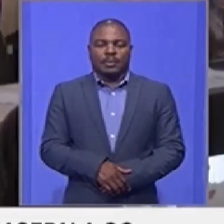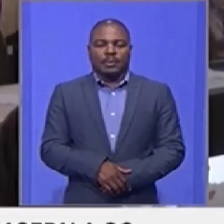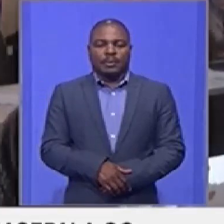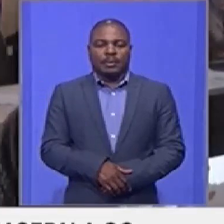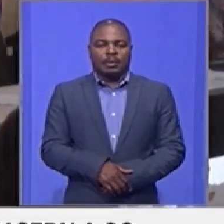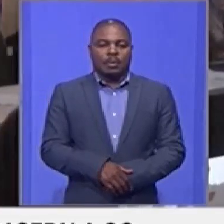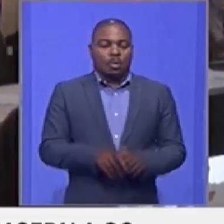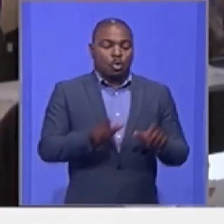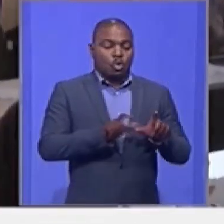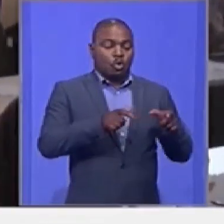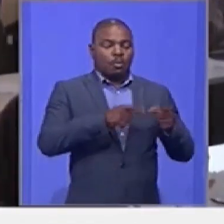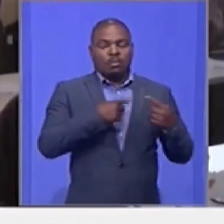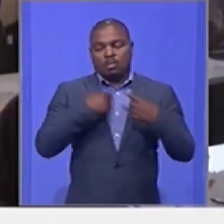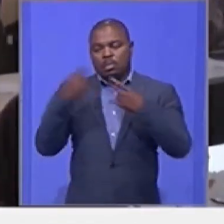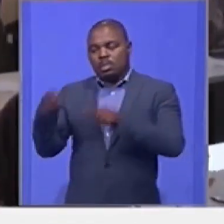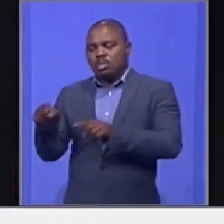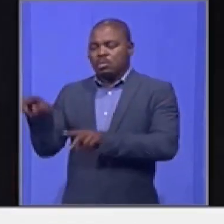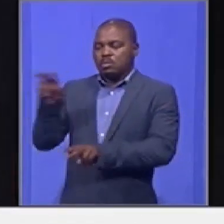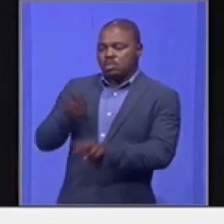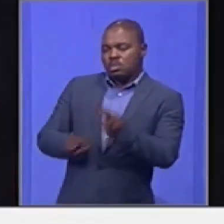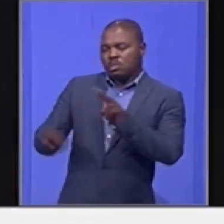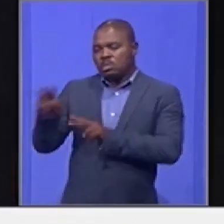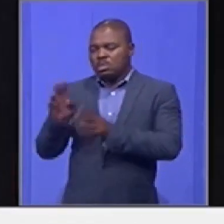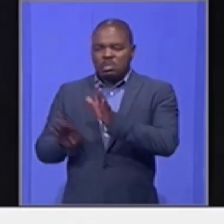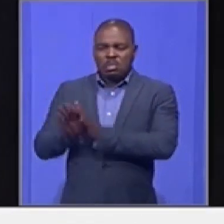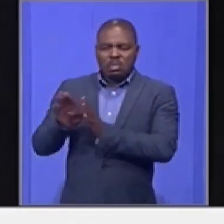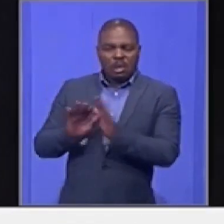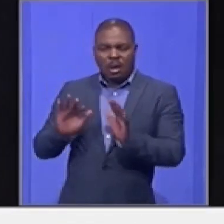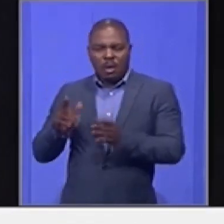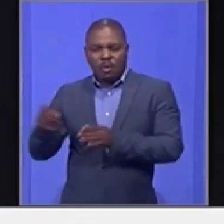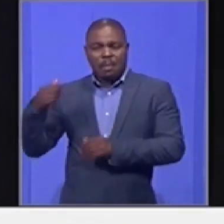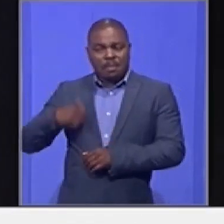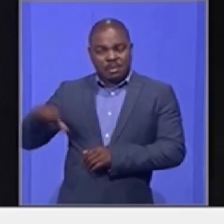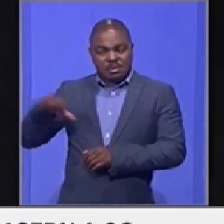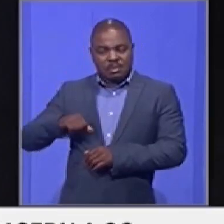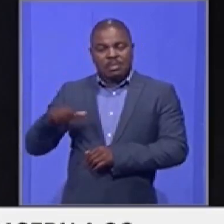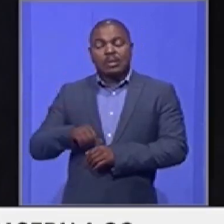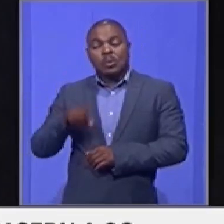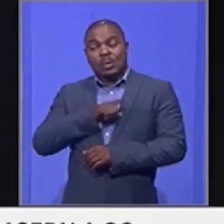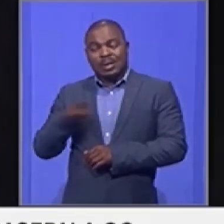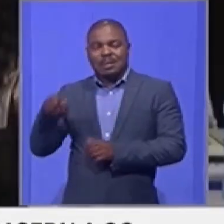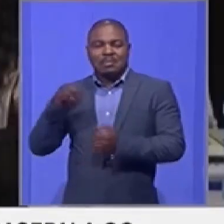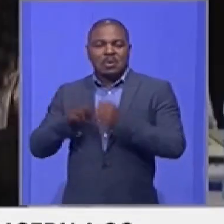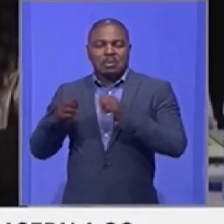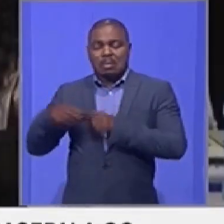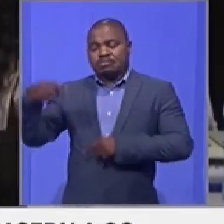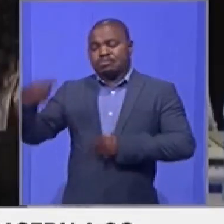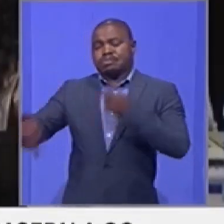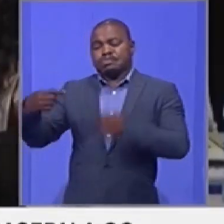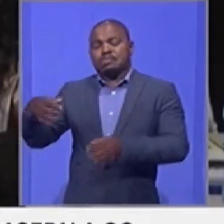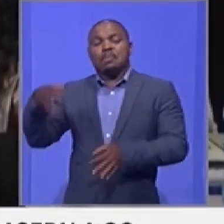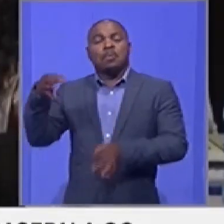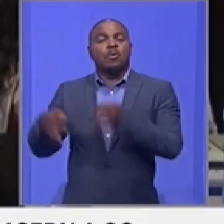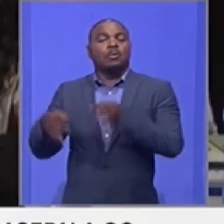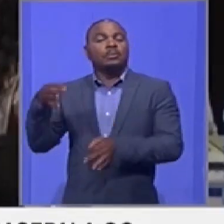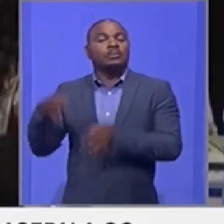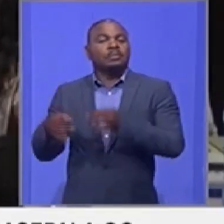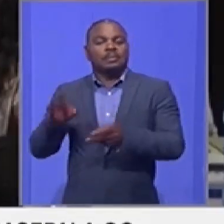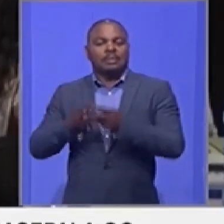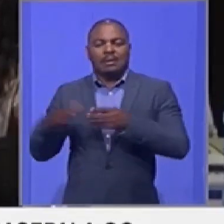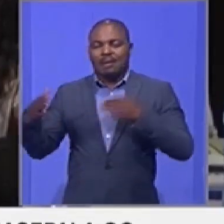Ketelo ya komiti go tla go lekola seemo sa go tokafatsa masepala ono o ntseng o faraferwe ke dintwa tsa sepolotiki tsamaiso